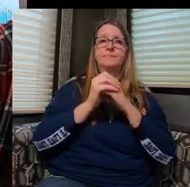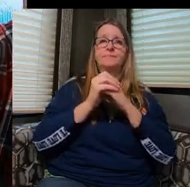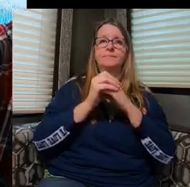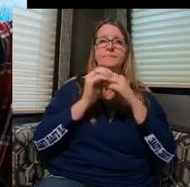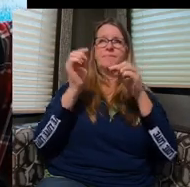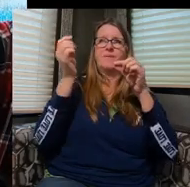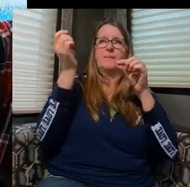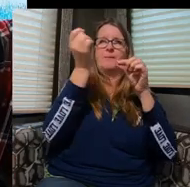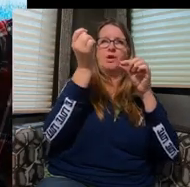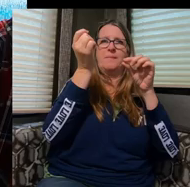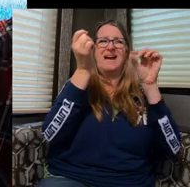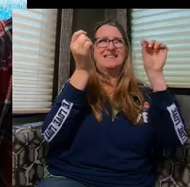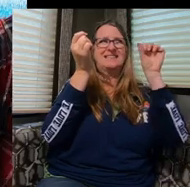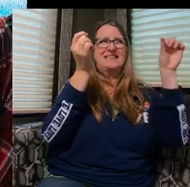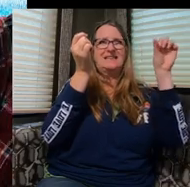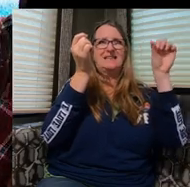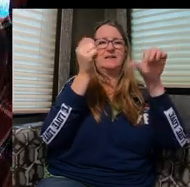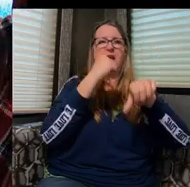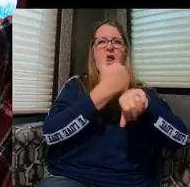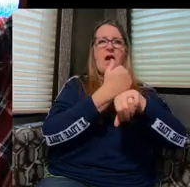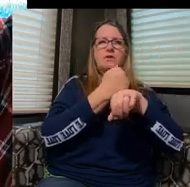Pull it back a little bit tight.